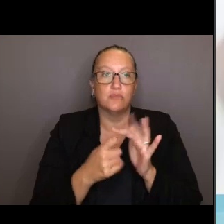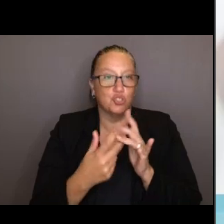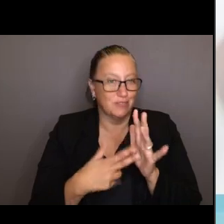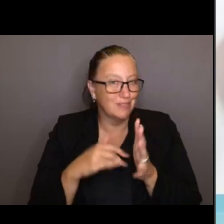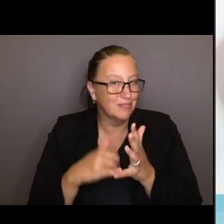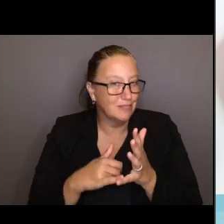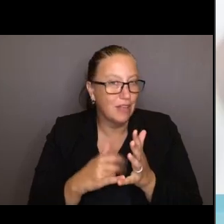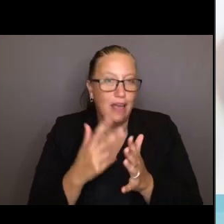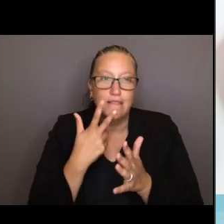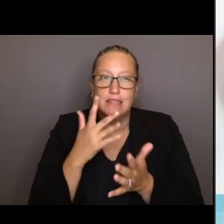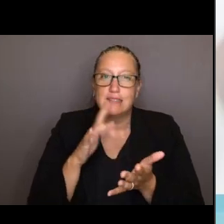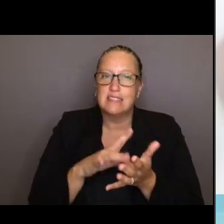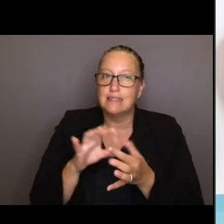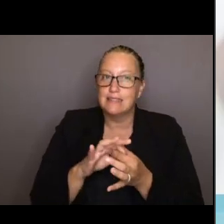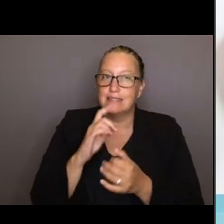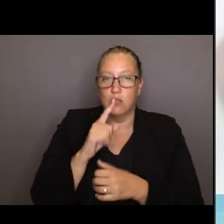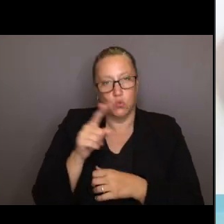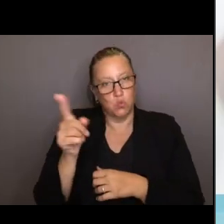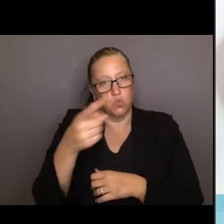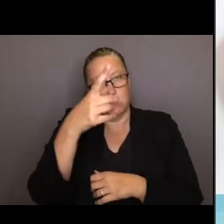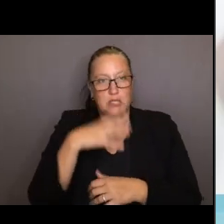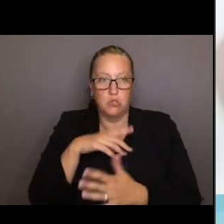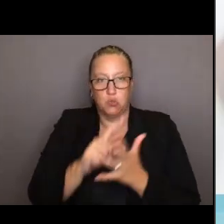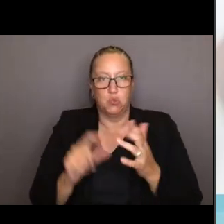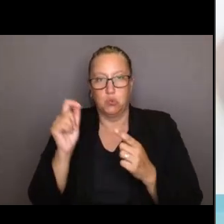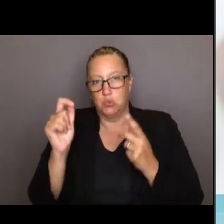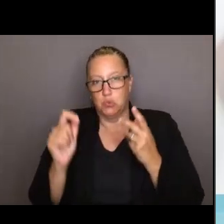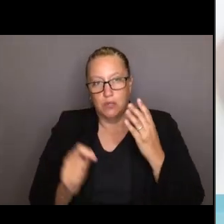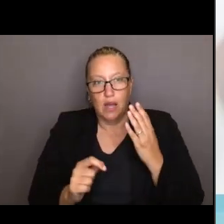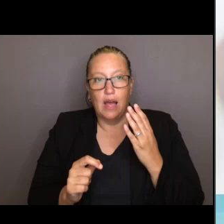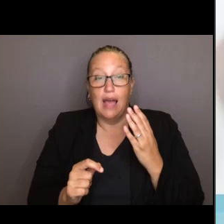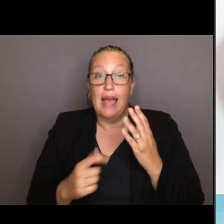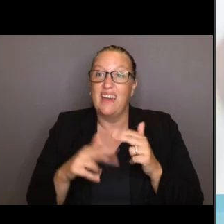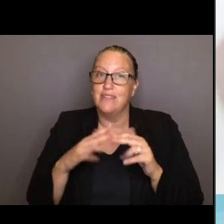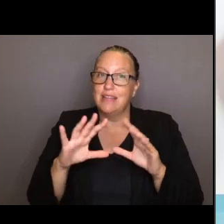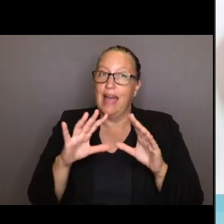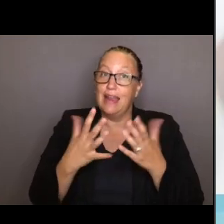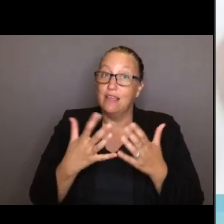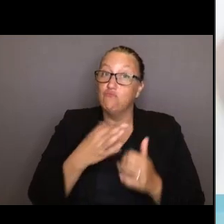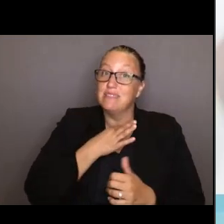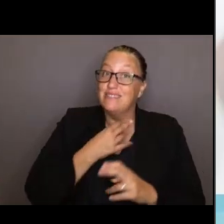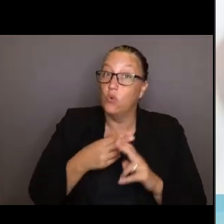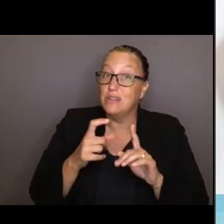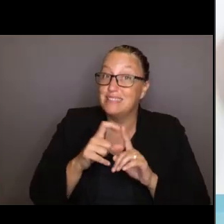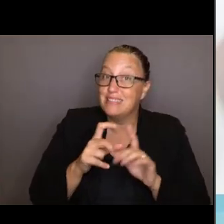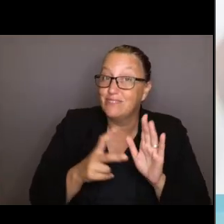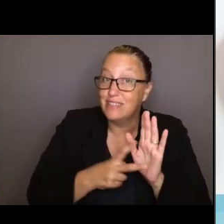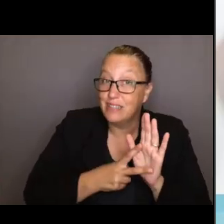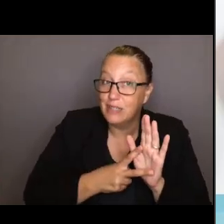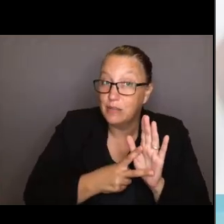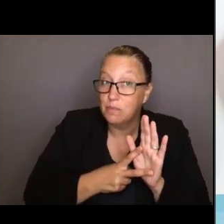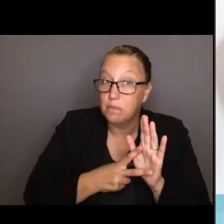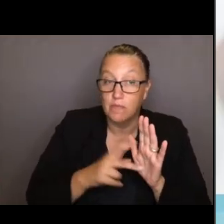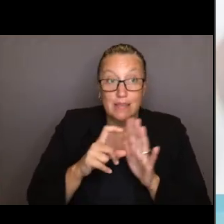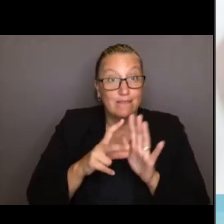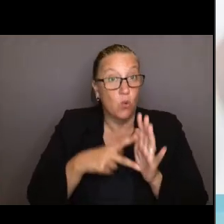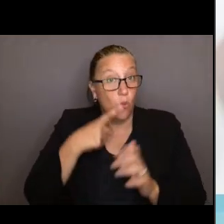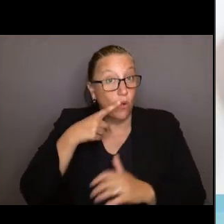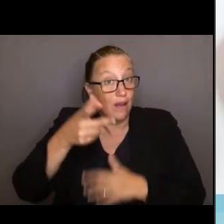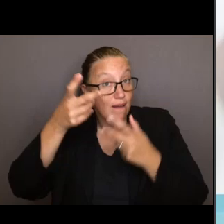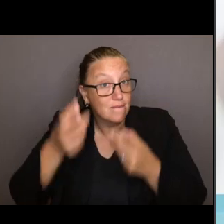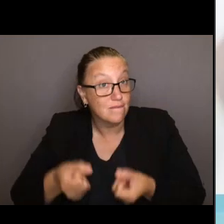that they need to take these steps, if there's any risk of DV as well, they have DV orders and they've spoken